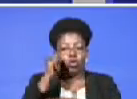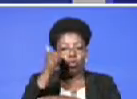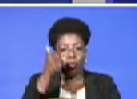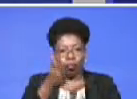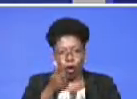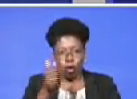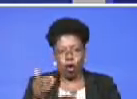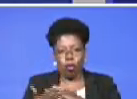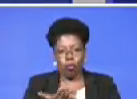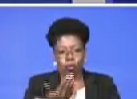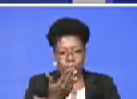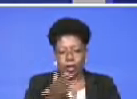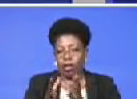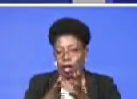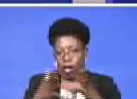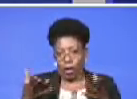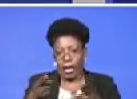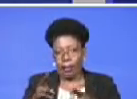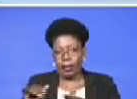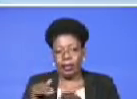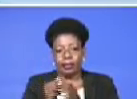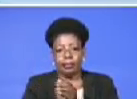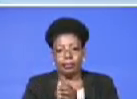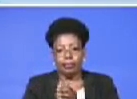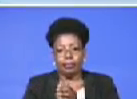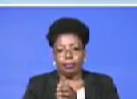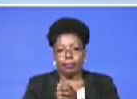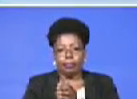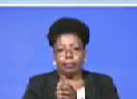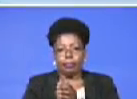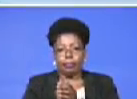and there's a lot on the line.